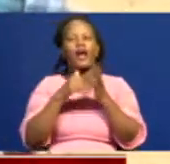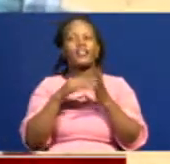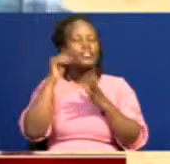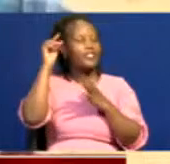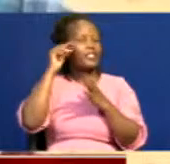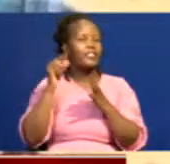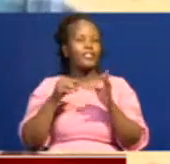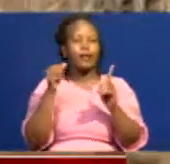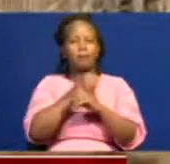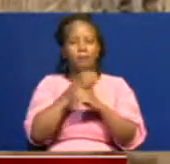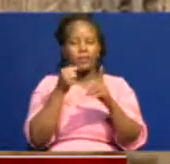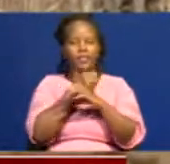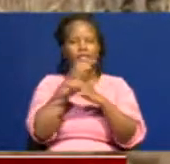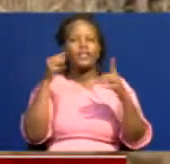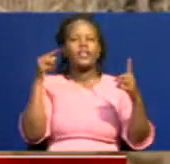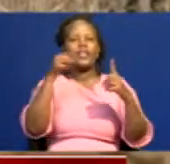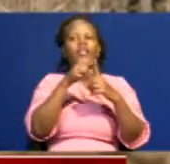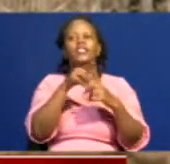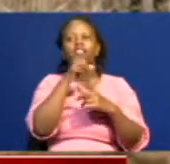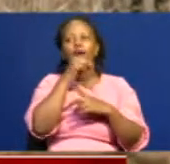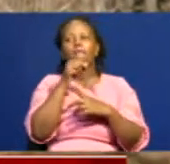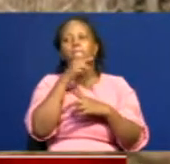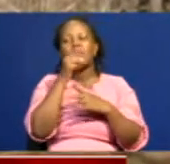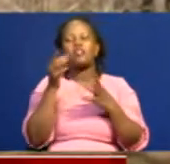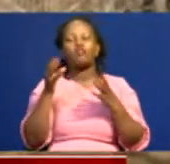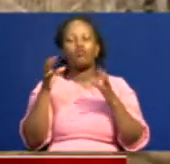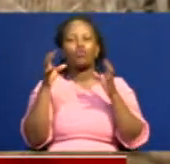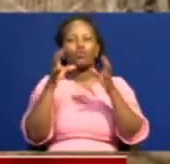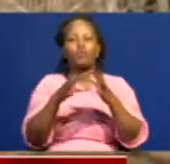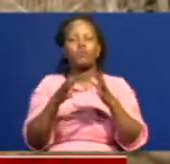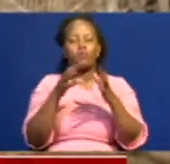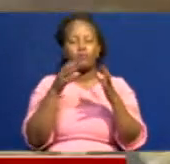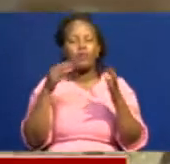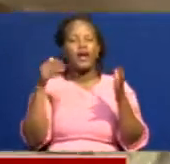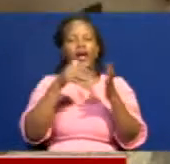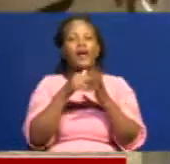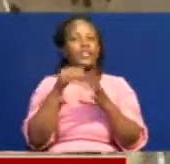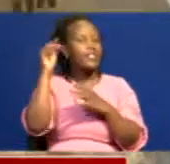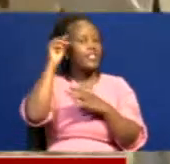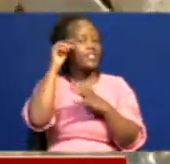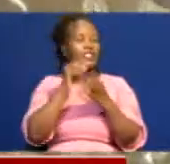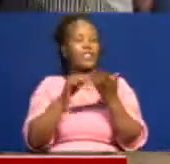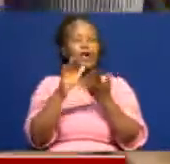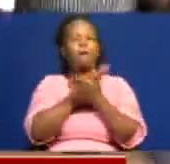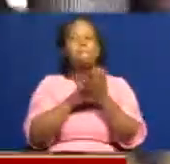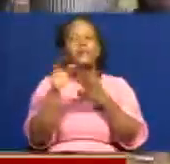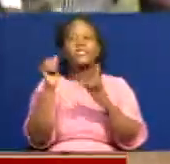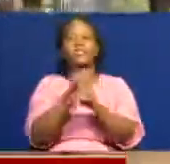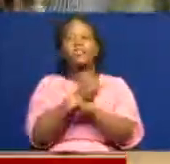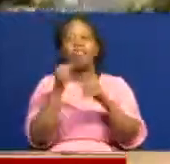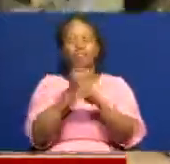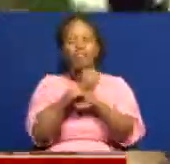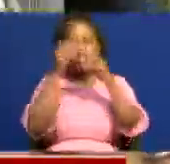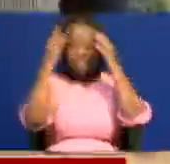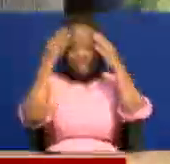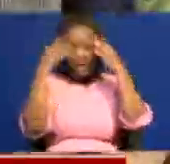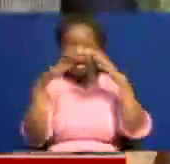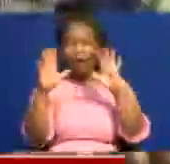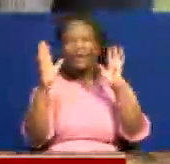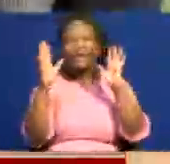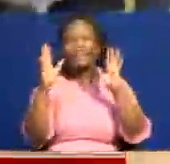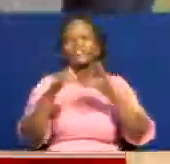male population as part of the 16 Days of Activism Against Gender-Based Violence campaign.